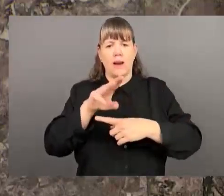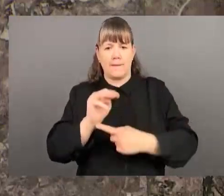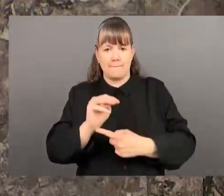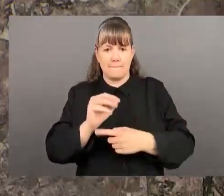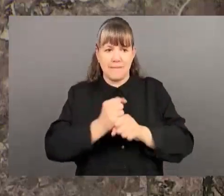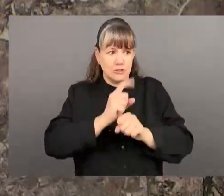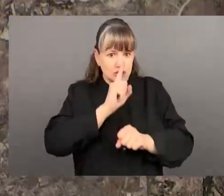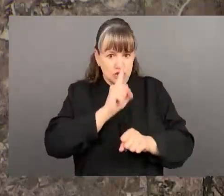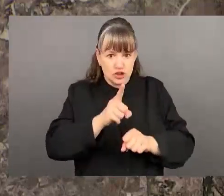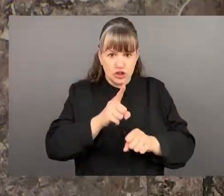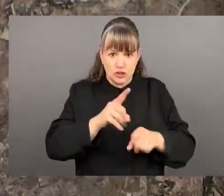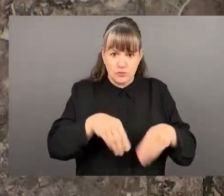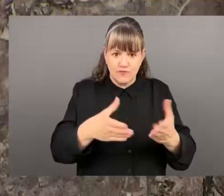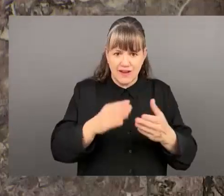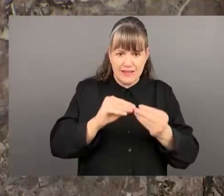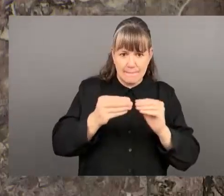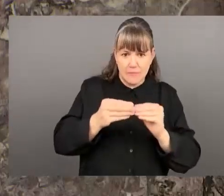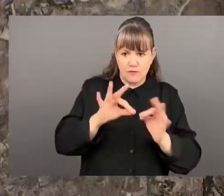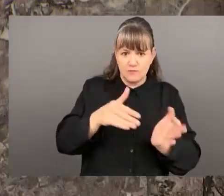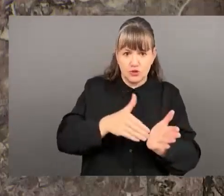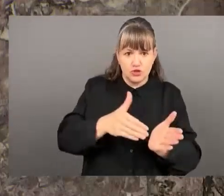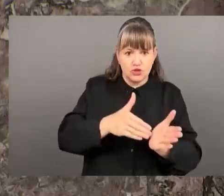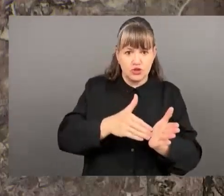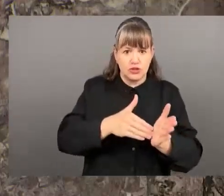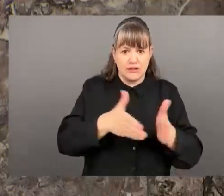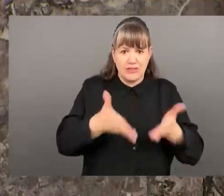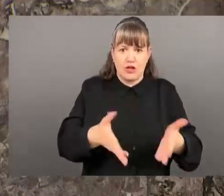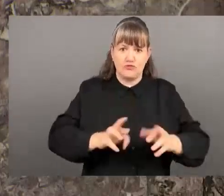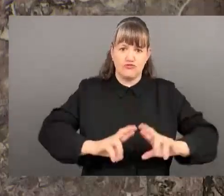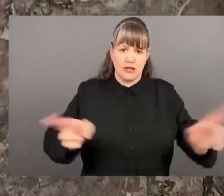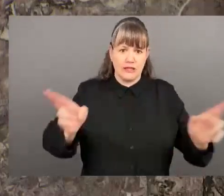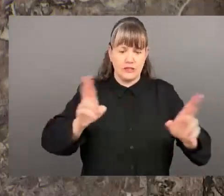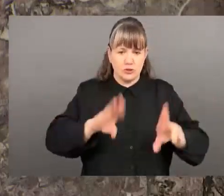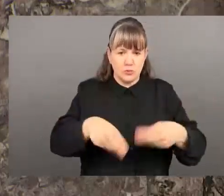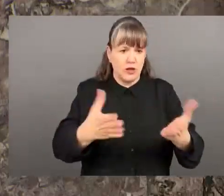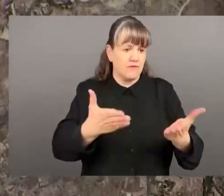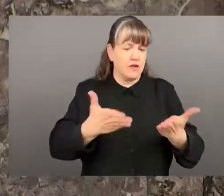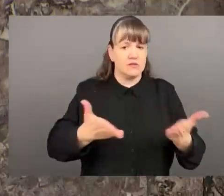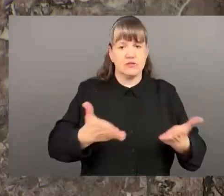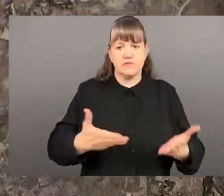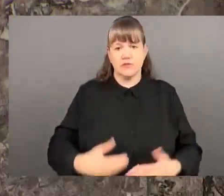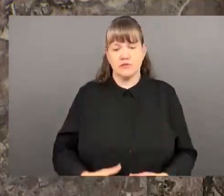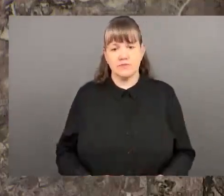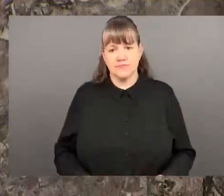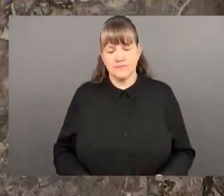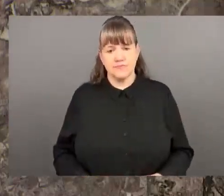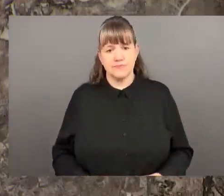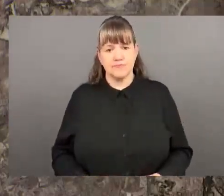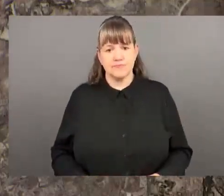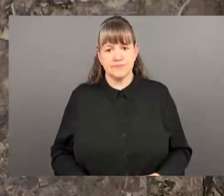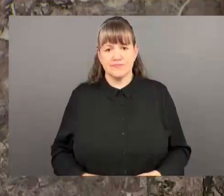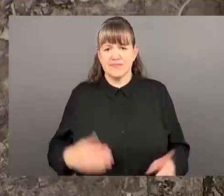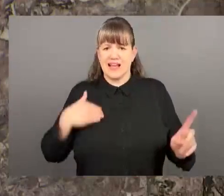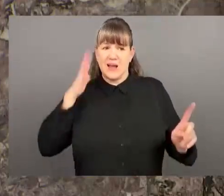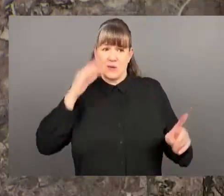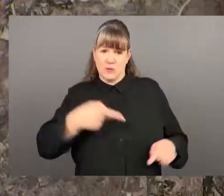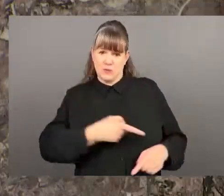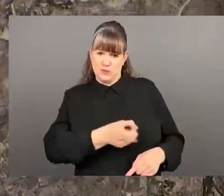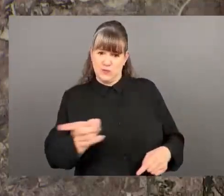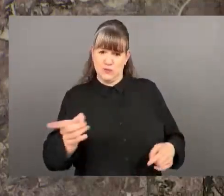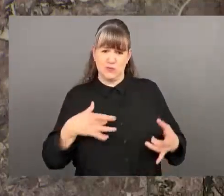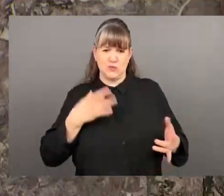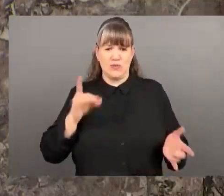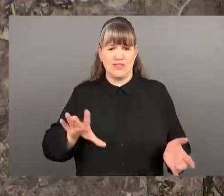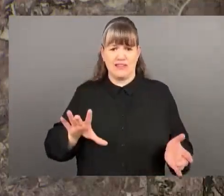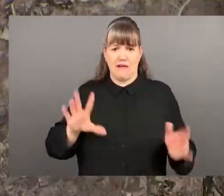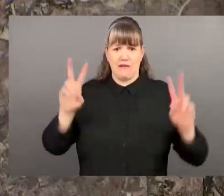services, there for communities. Mr. Speaker, I know they don't like the phrase global healthcare worker shortage, but it's true.